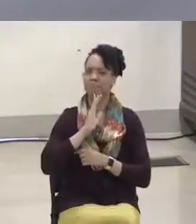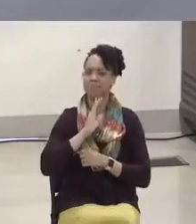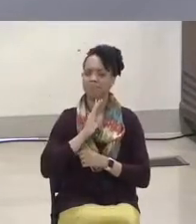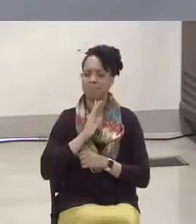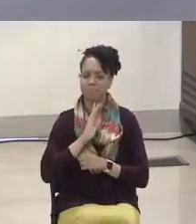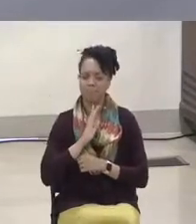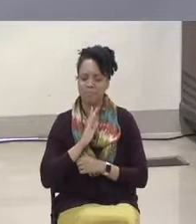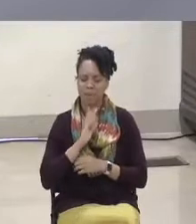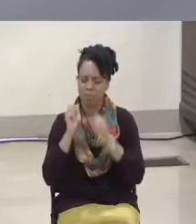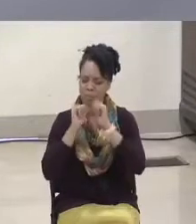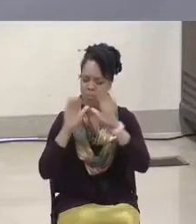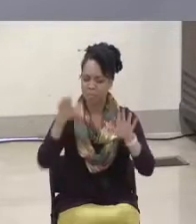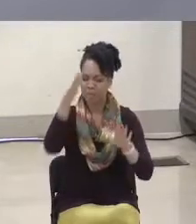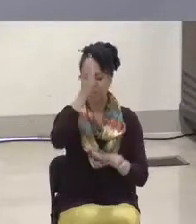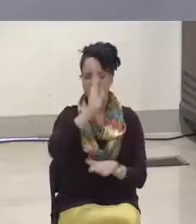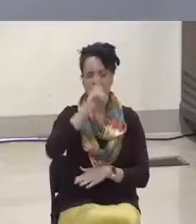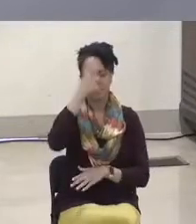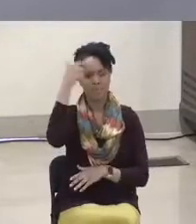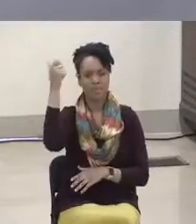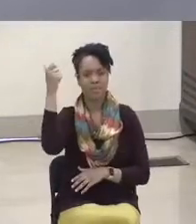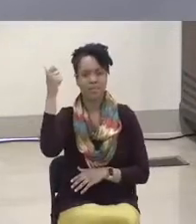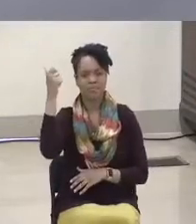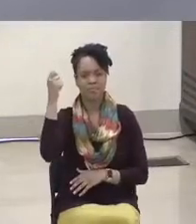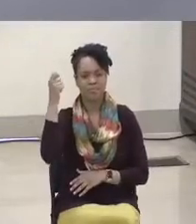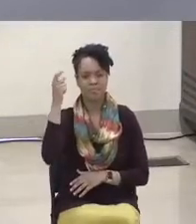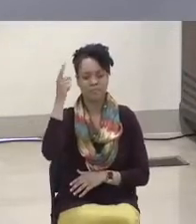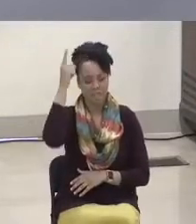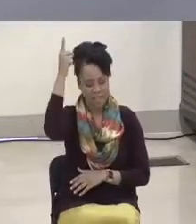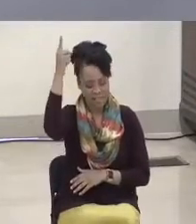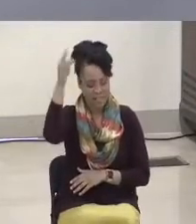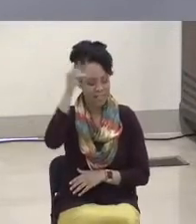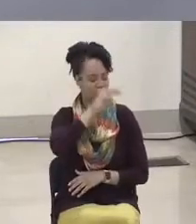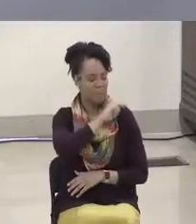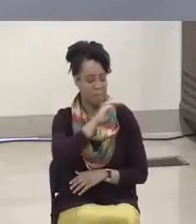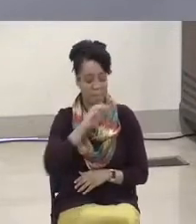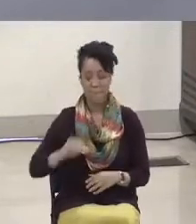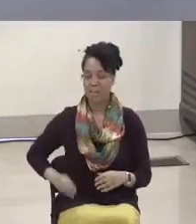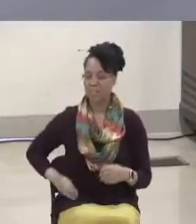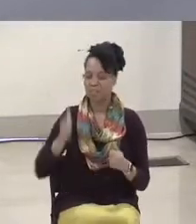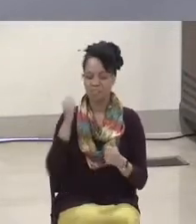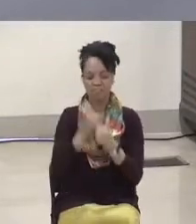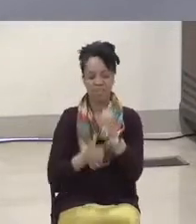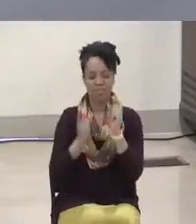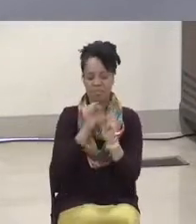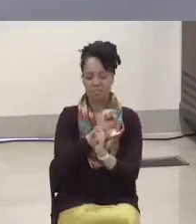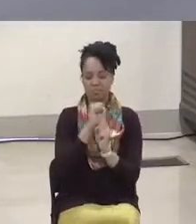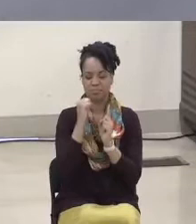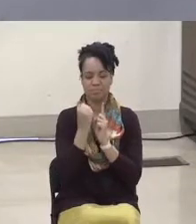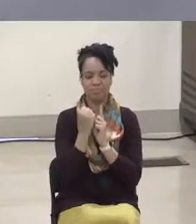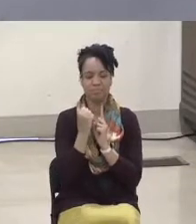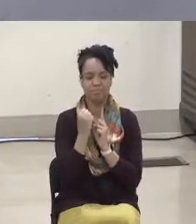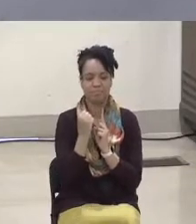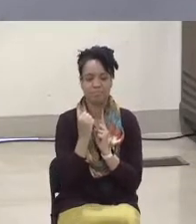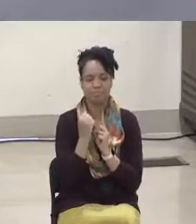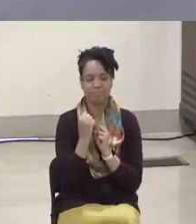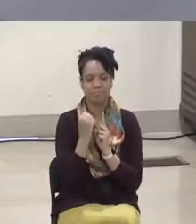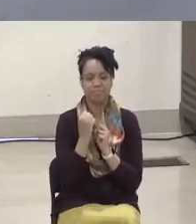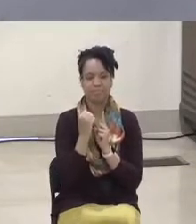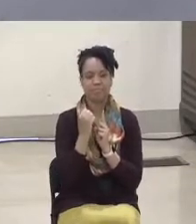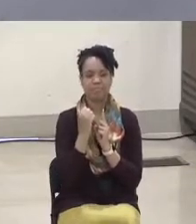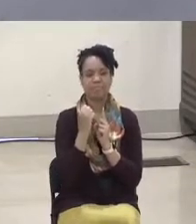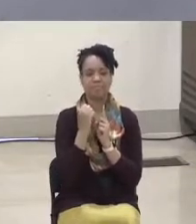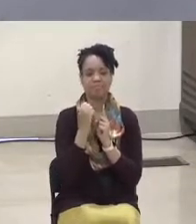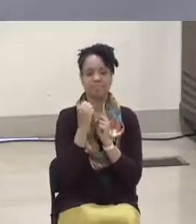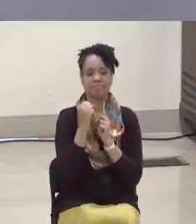we bless God because He is the master of every situation, Bendecimos a Dios porque Él es el maestro de